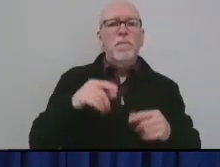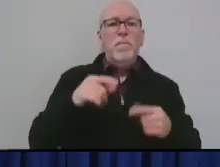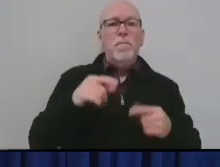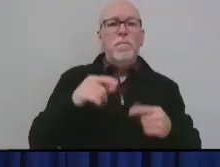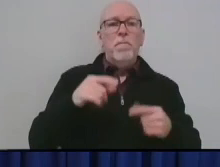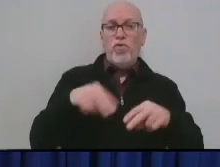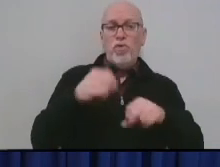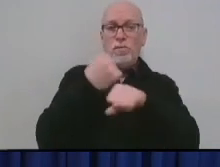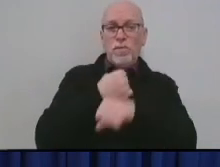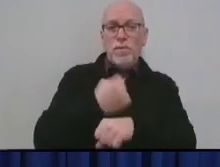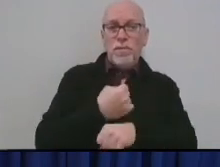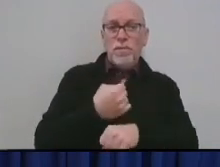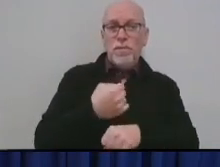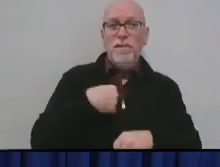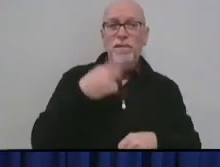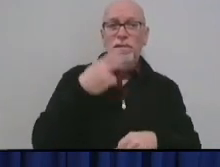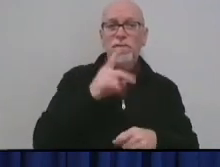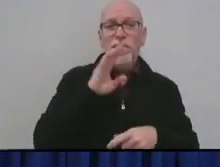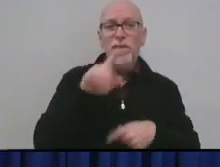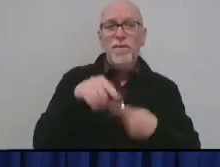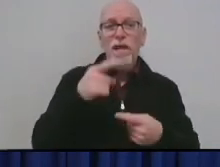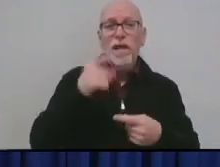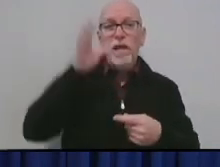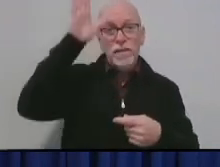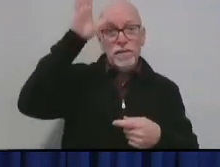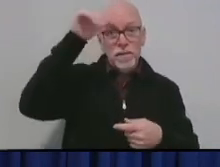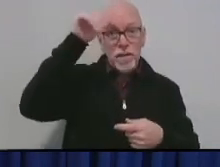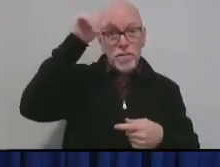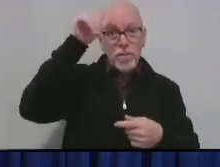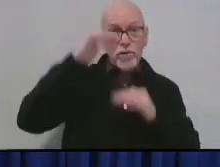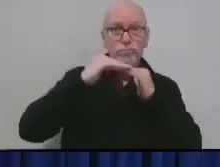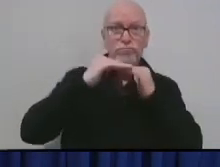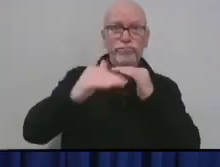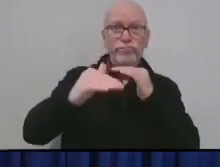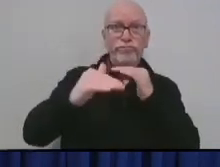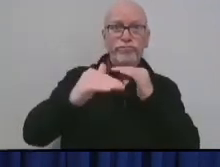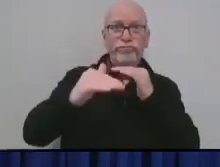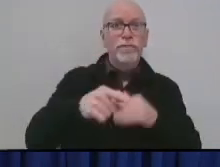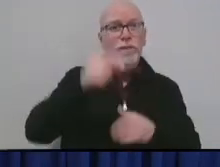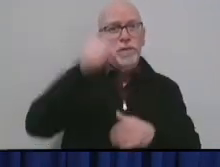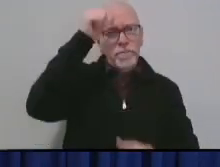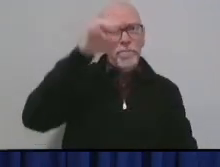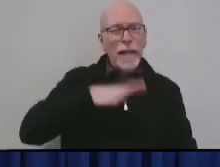about stubbornly stagnant, men are coming in at just